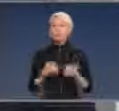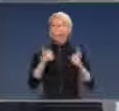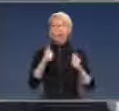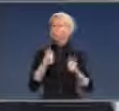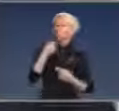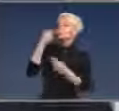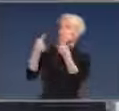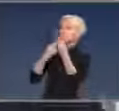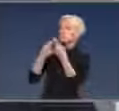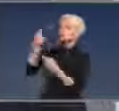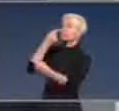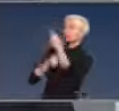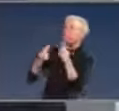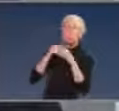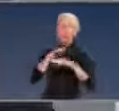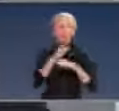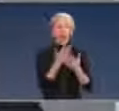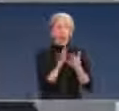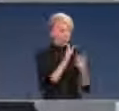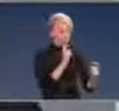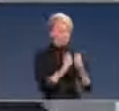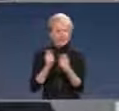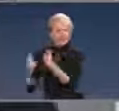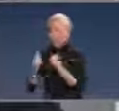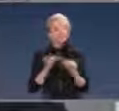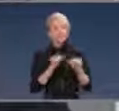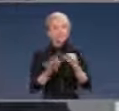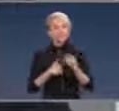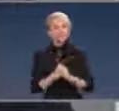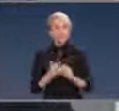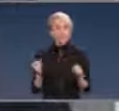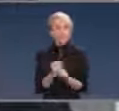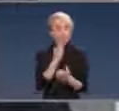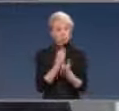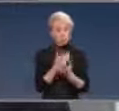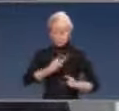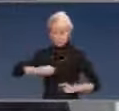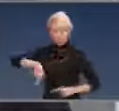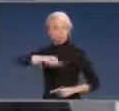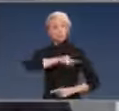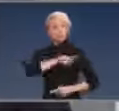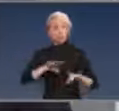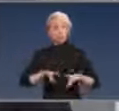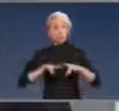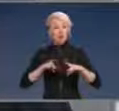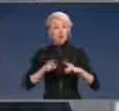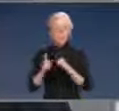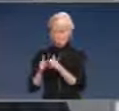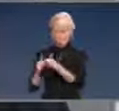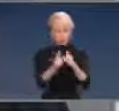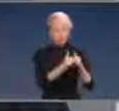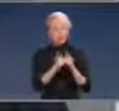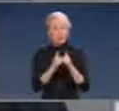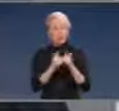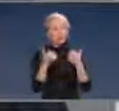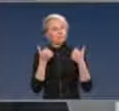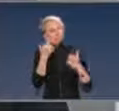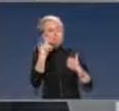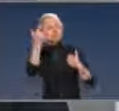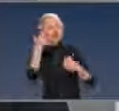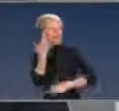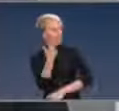tracing regime to working together to ensure, as Australia is, to achieve a vaccine, and not just achieve a vaccine but ensure we